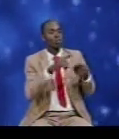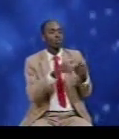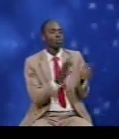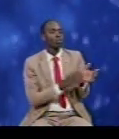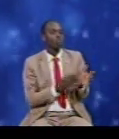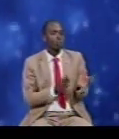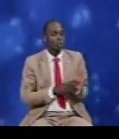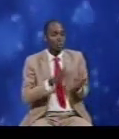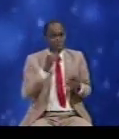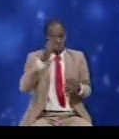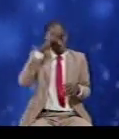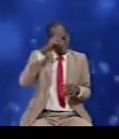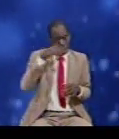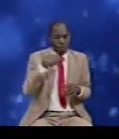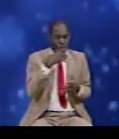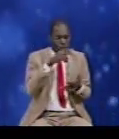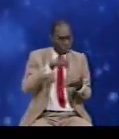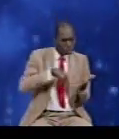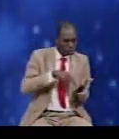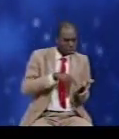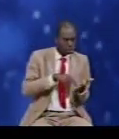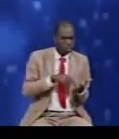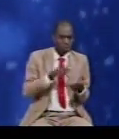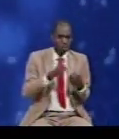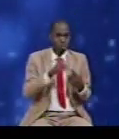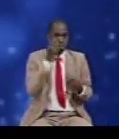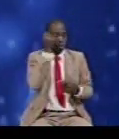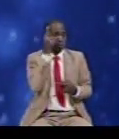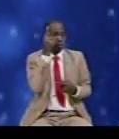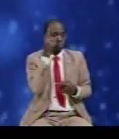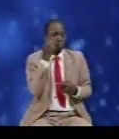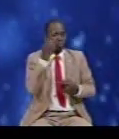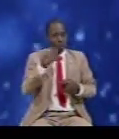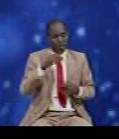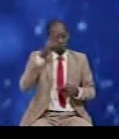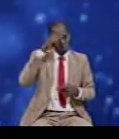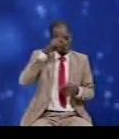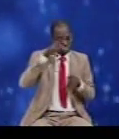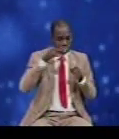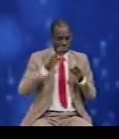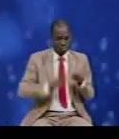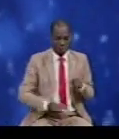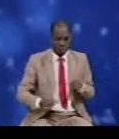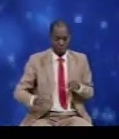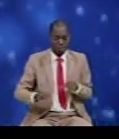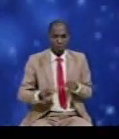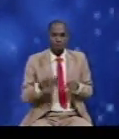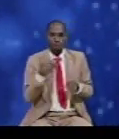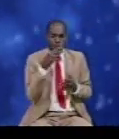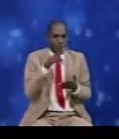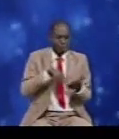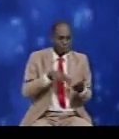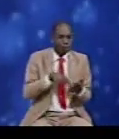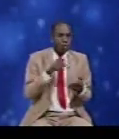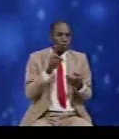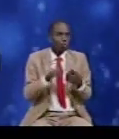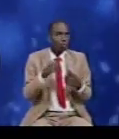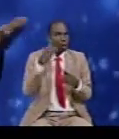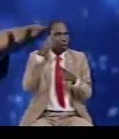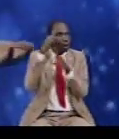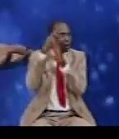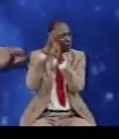who read to understand. The wise child who reads to